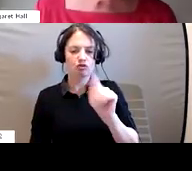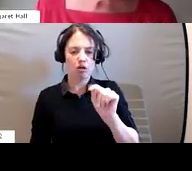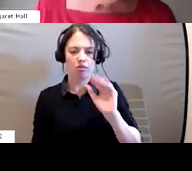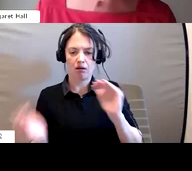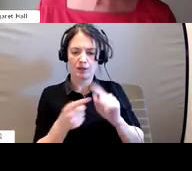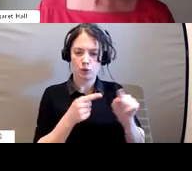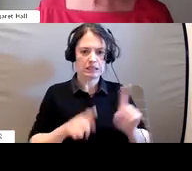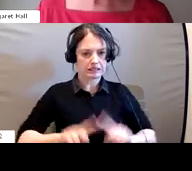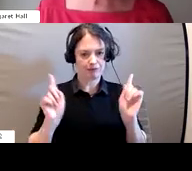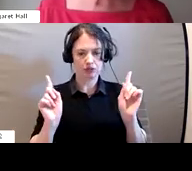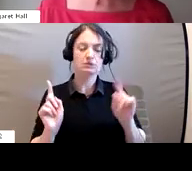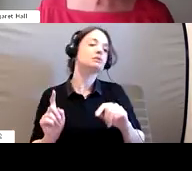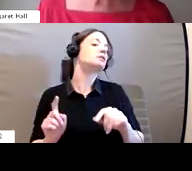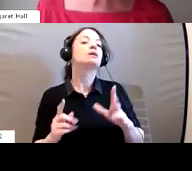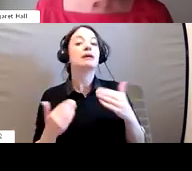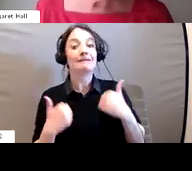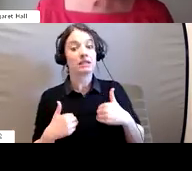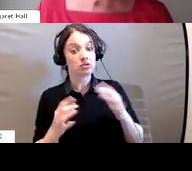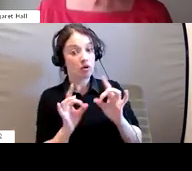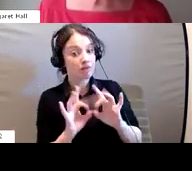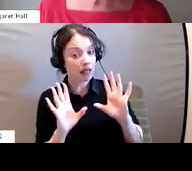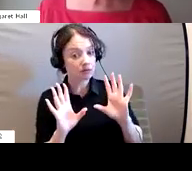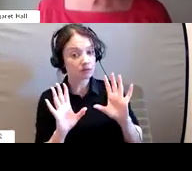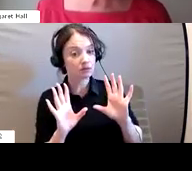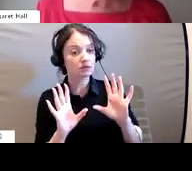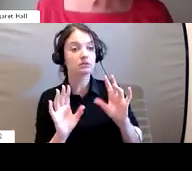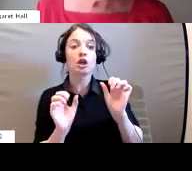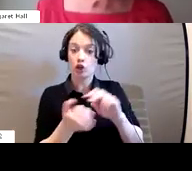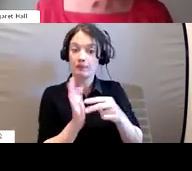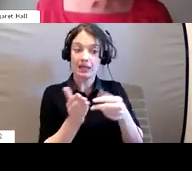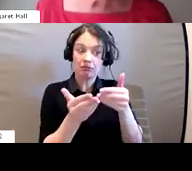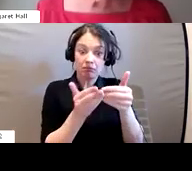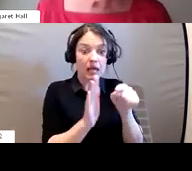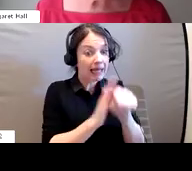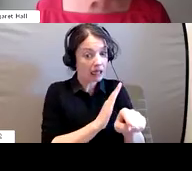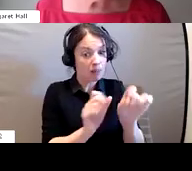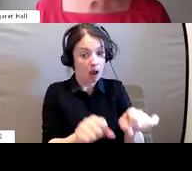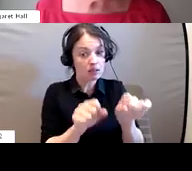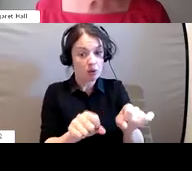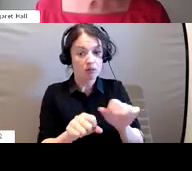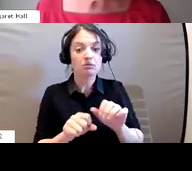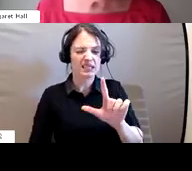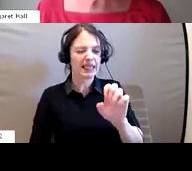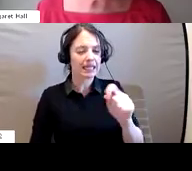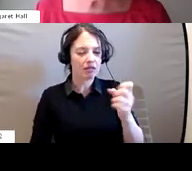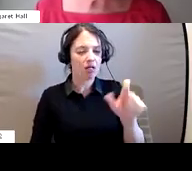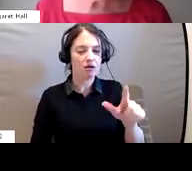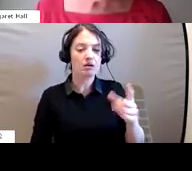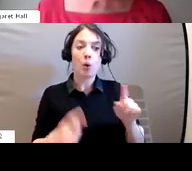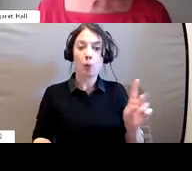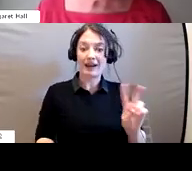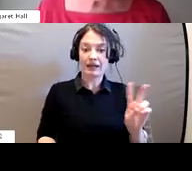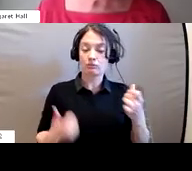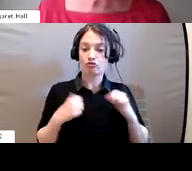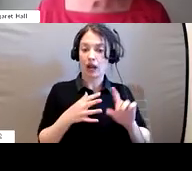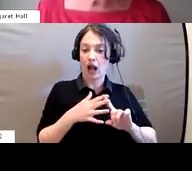this reason, physical violence, and this includes lethal violence, is most likely if and when the victim attempts to